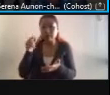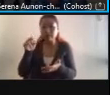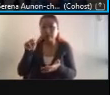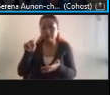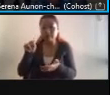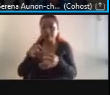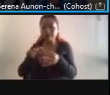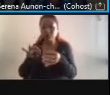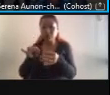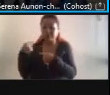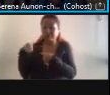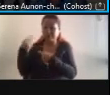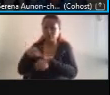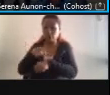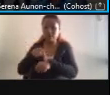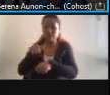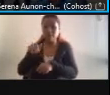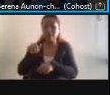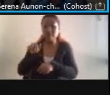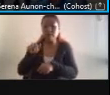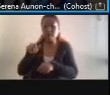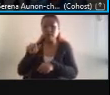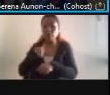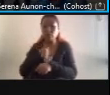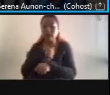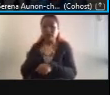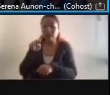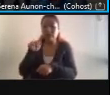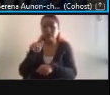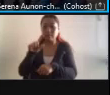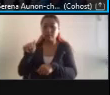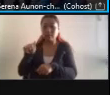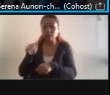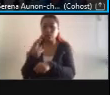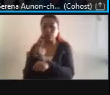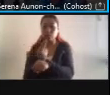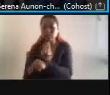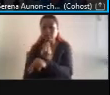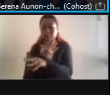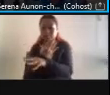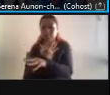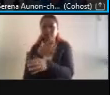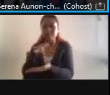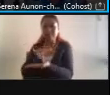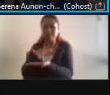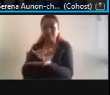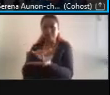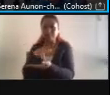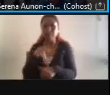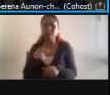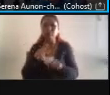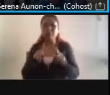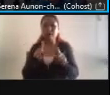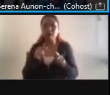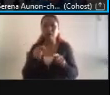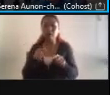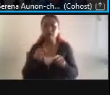agency. And then when you finally get up there, you have a much different perspective.